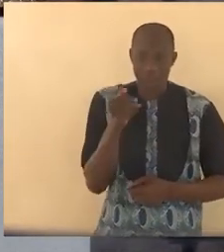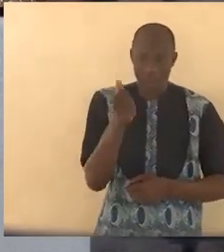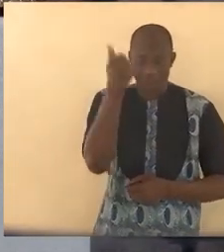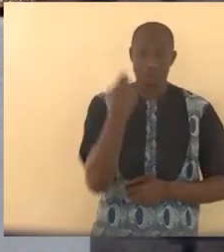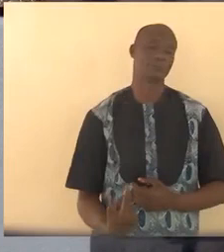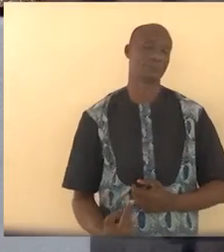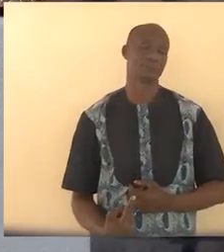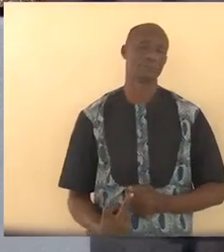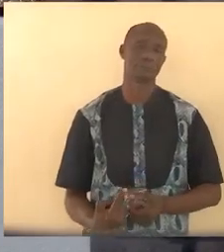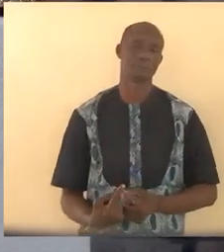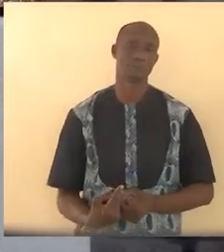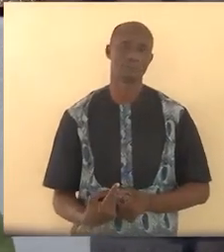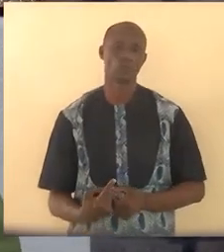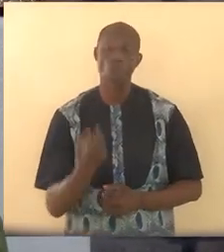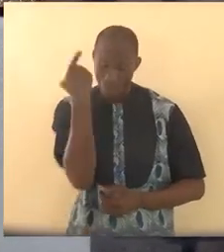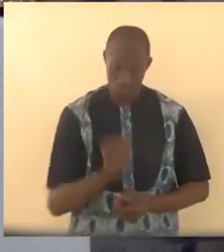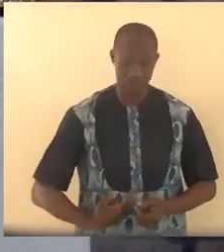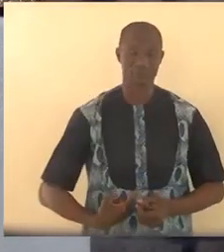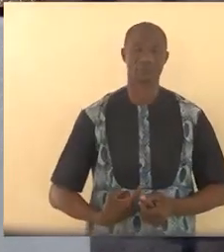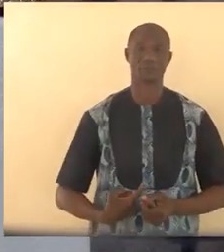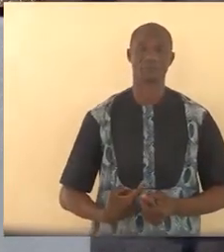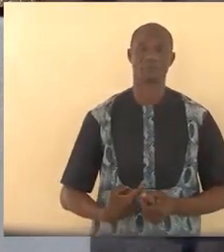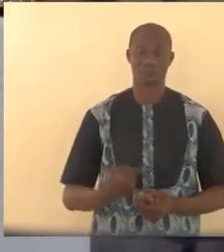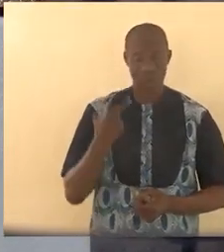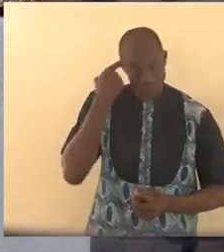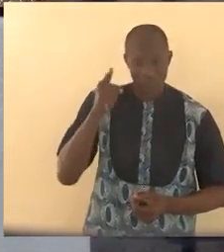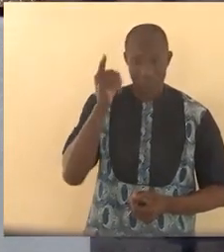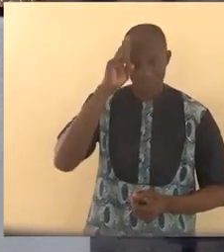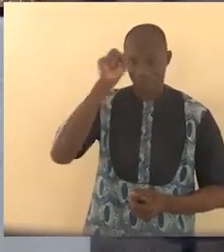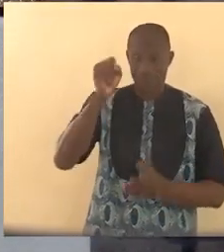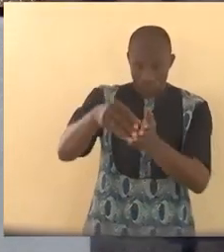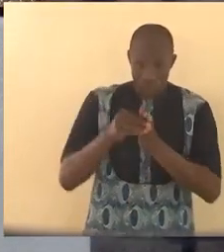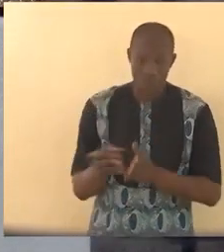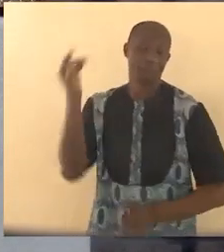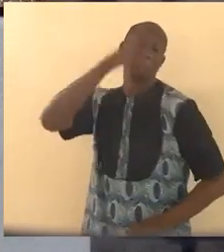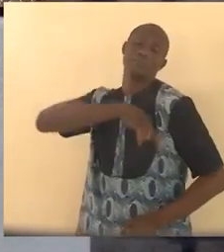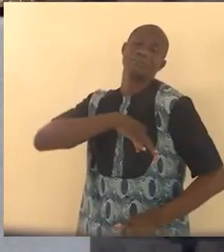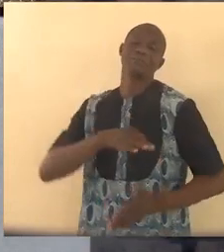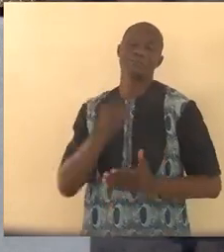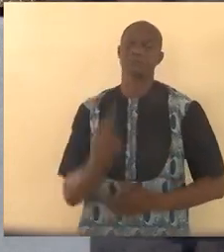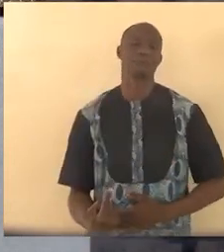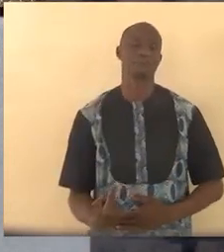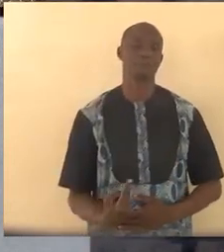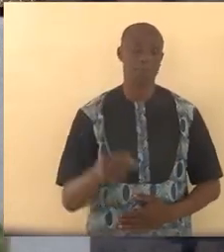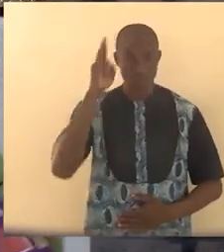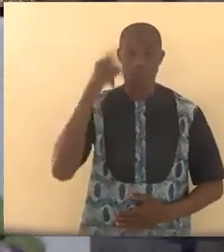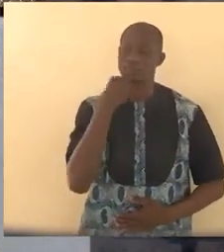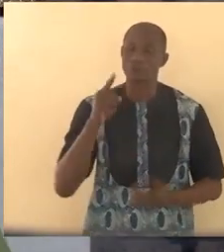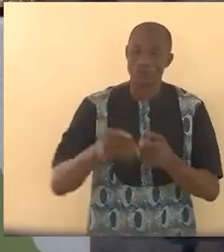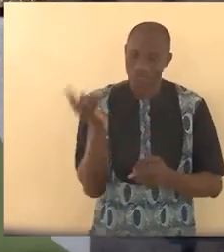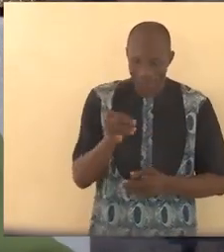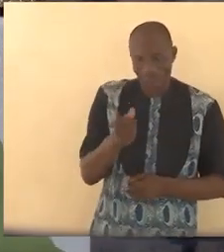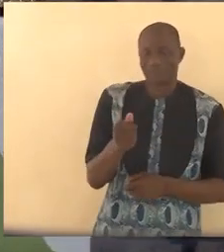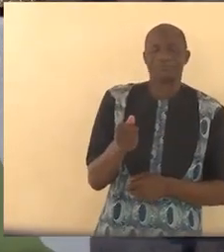You take note of the word. Exclusively for his own benefit only. He says